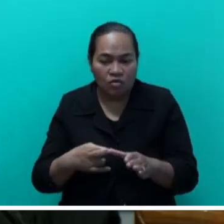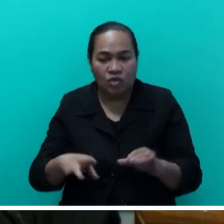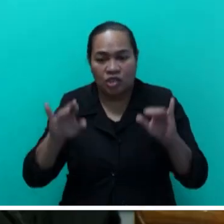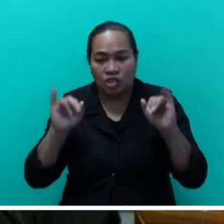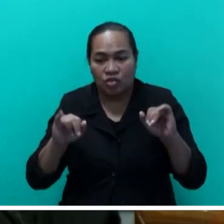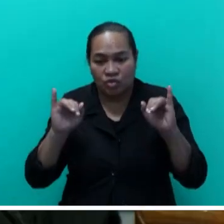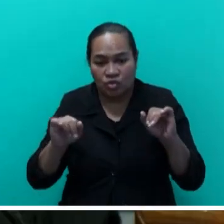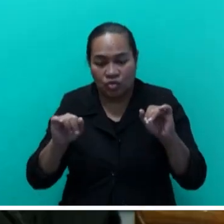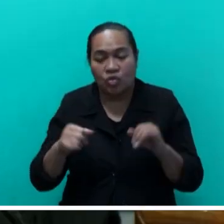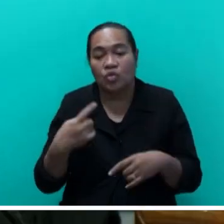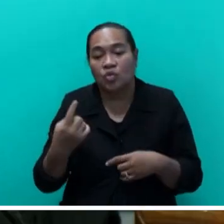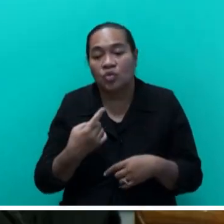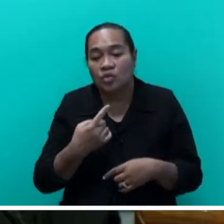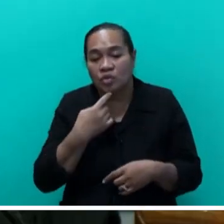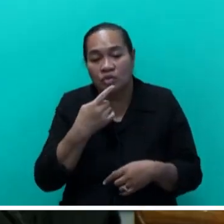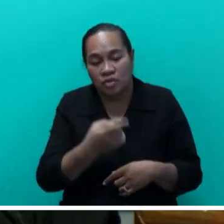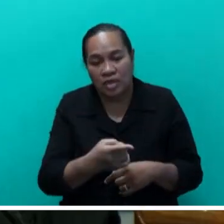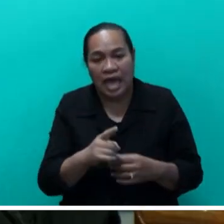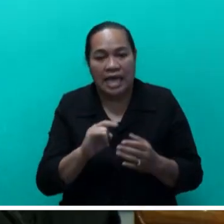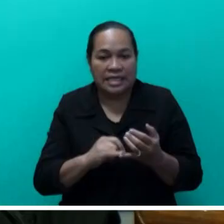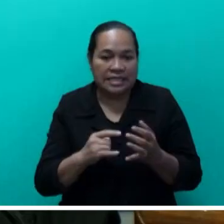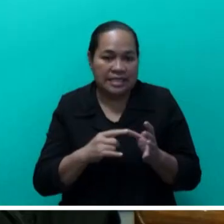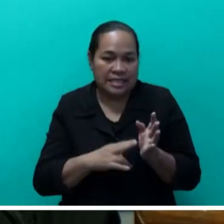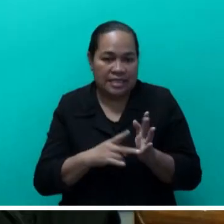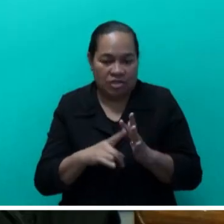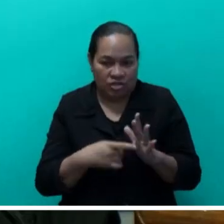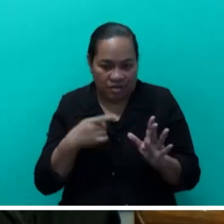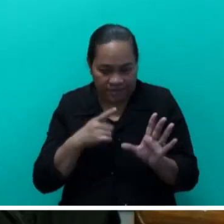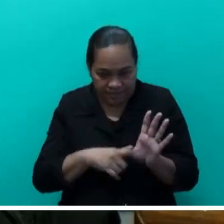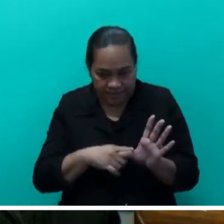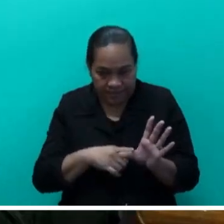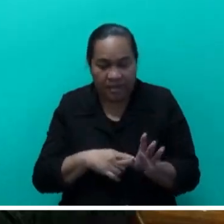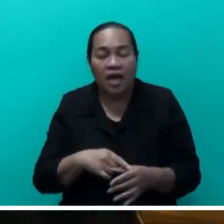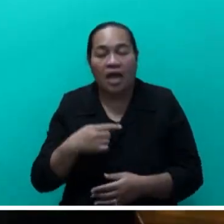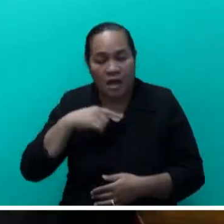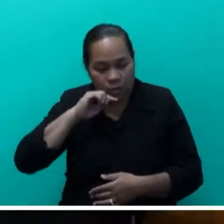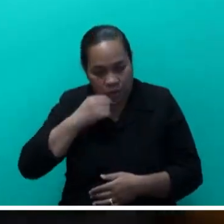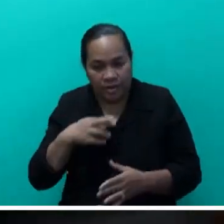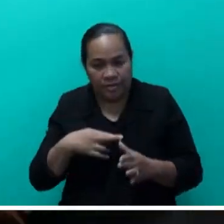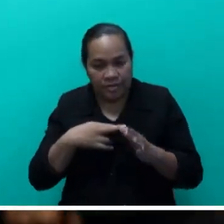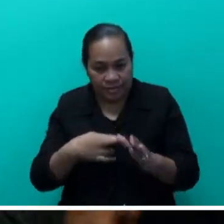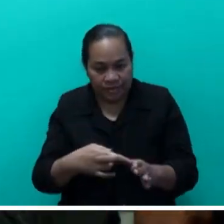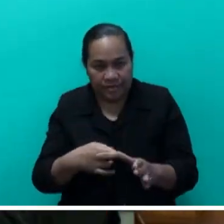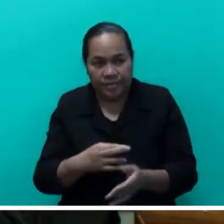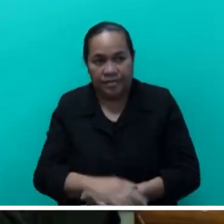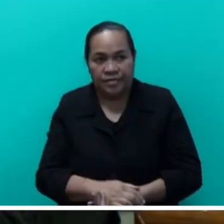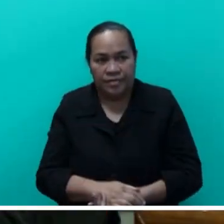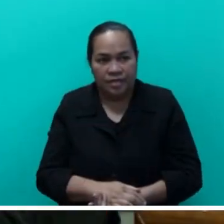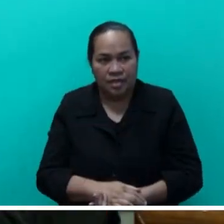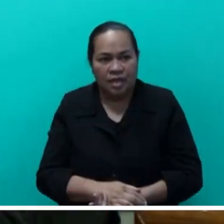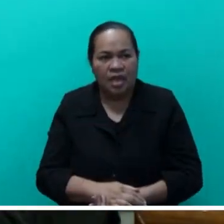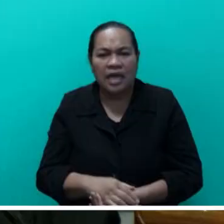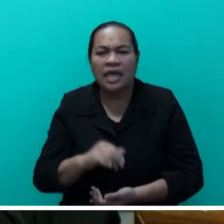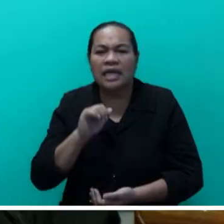raised by Honorable Sanjay Kipal. And I will do so by referring to a speech made by